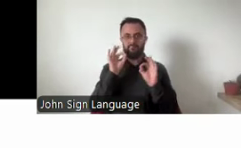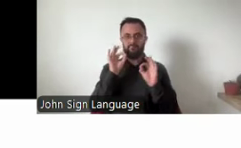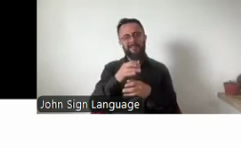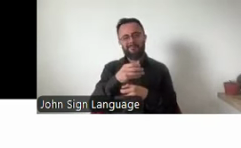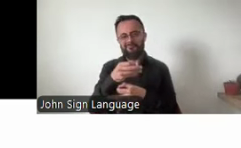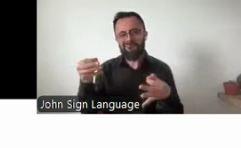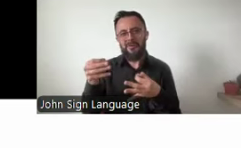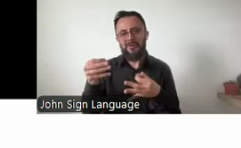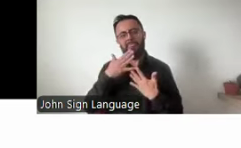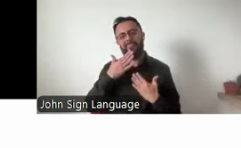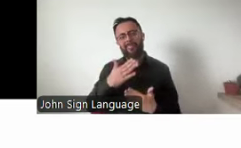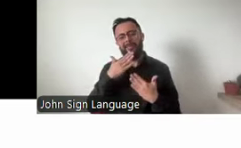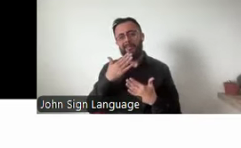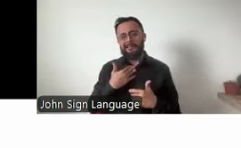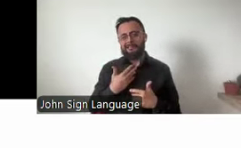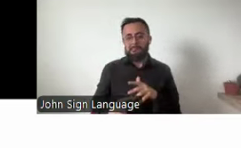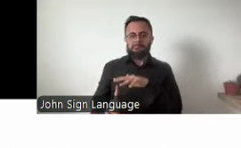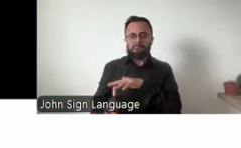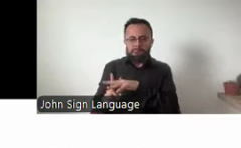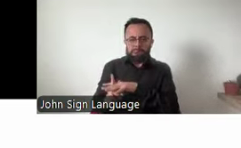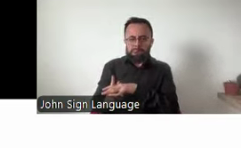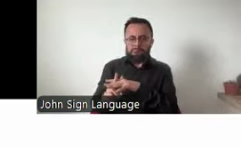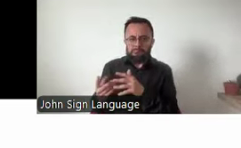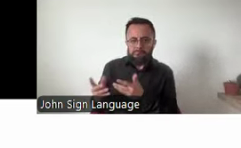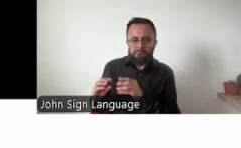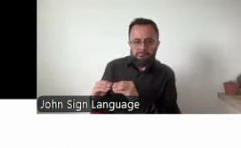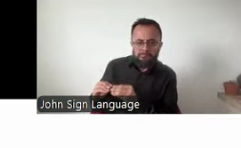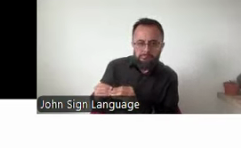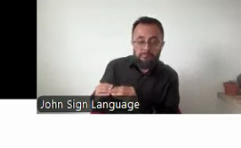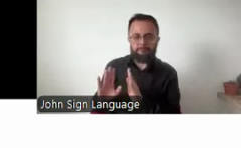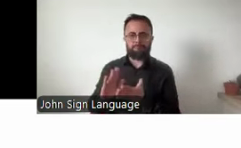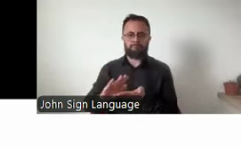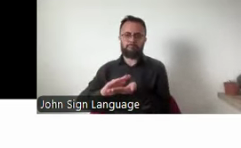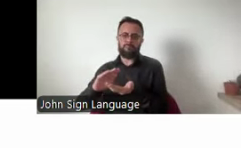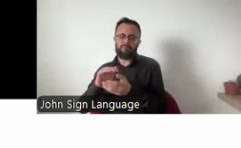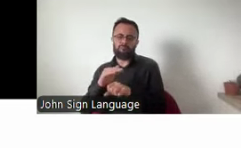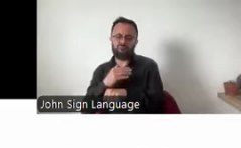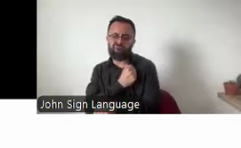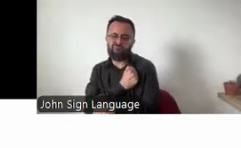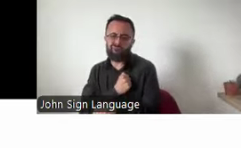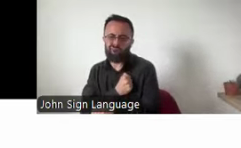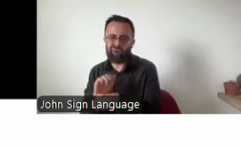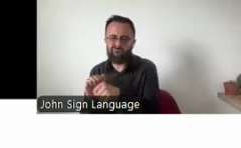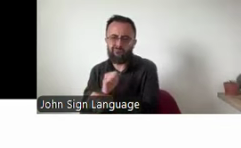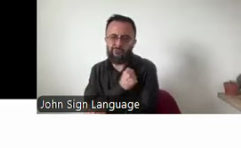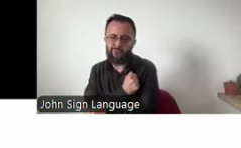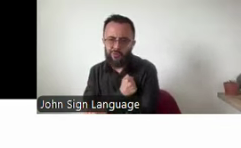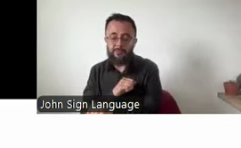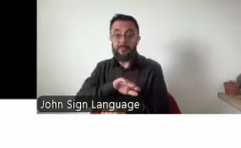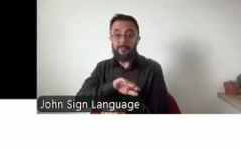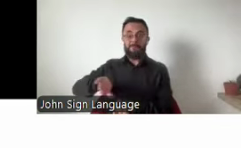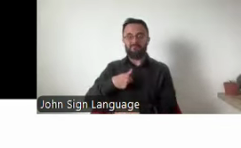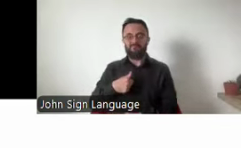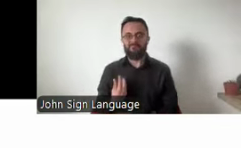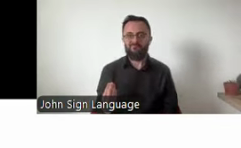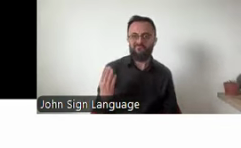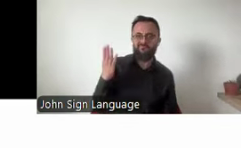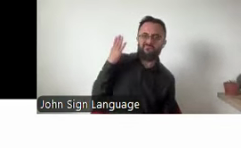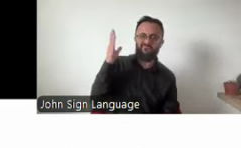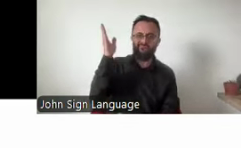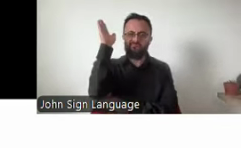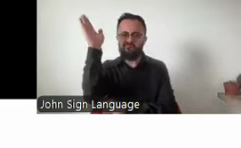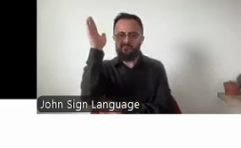that. So yeah, I was starting this presentation before going to the tool, very